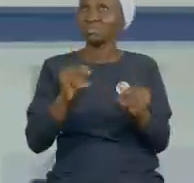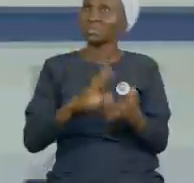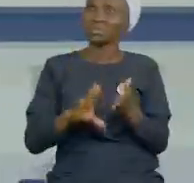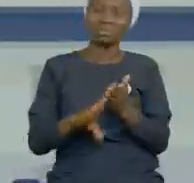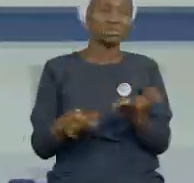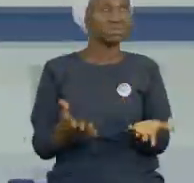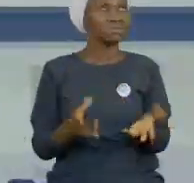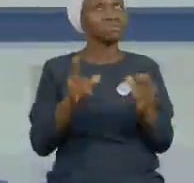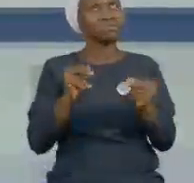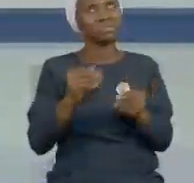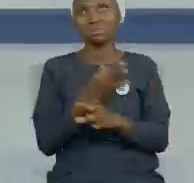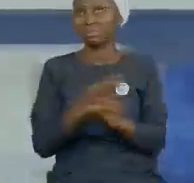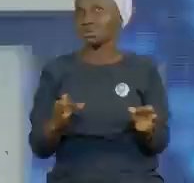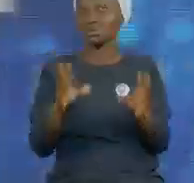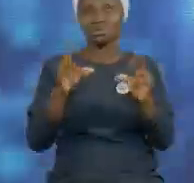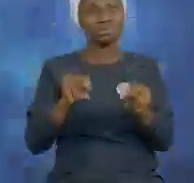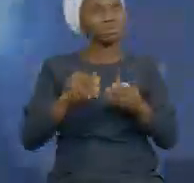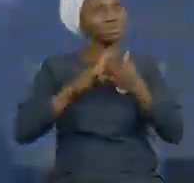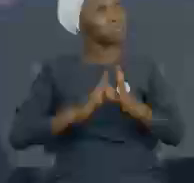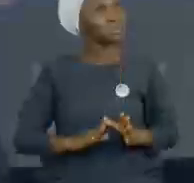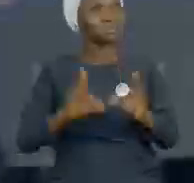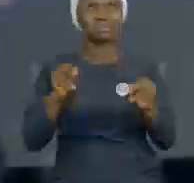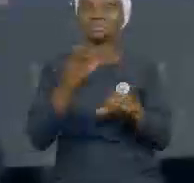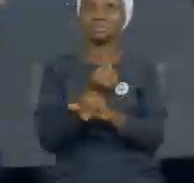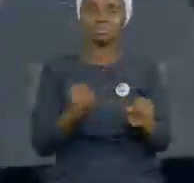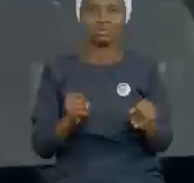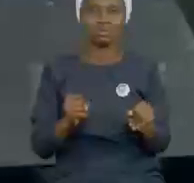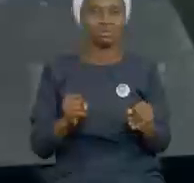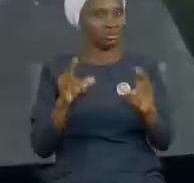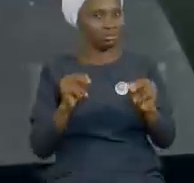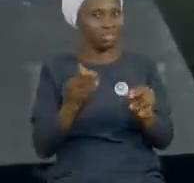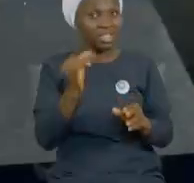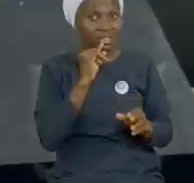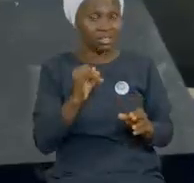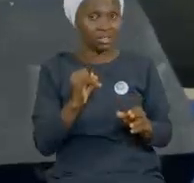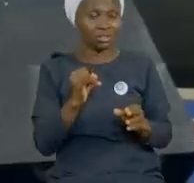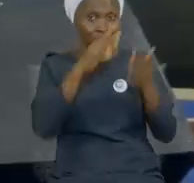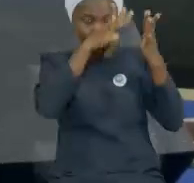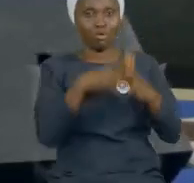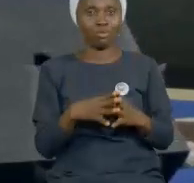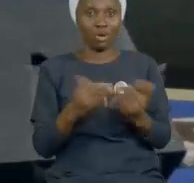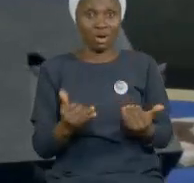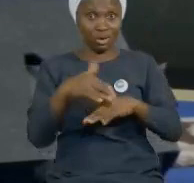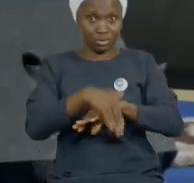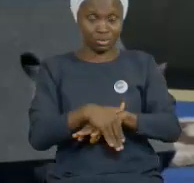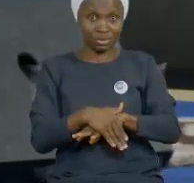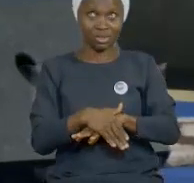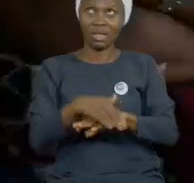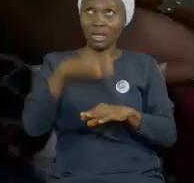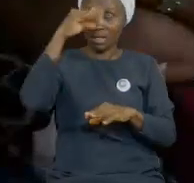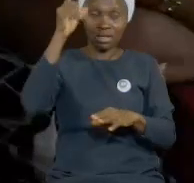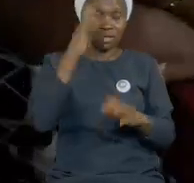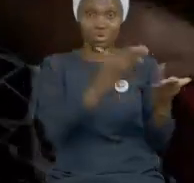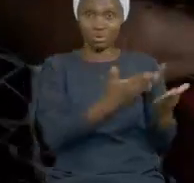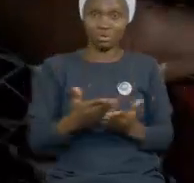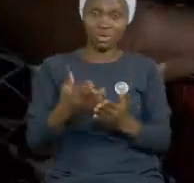peace, there's no redemption. Hope in the Lord. Tonight, he'll bring total full redemption into your life in